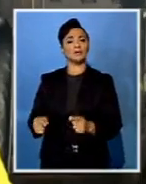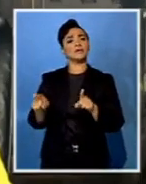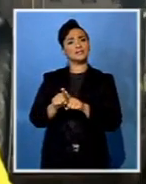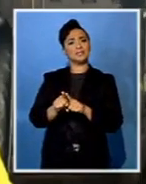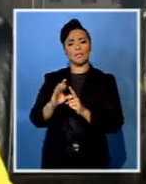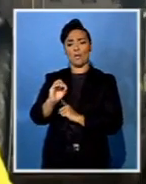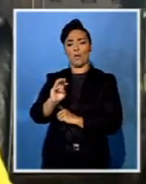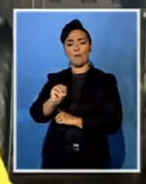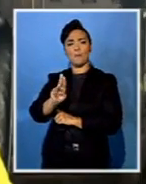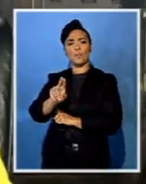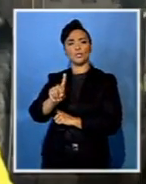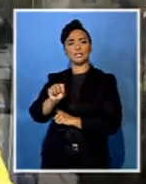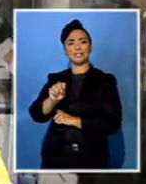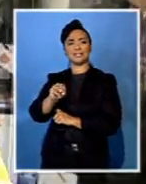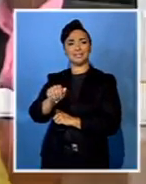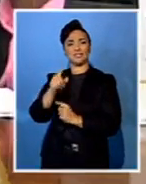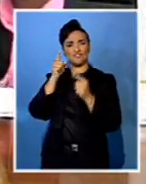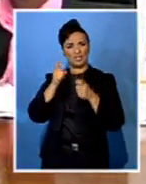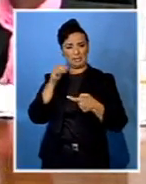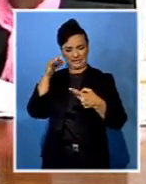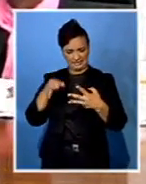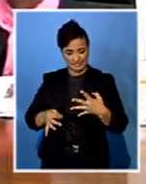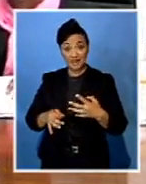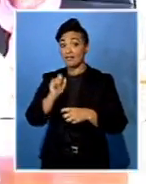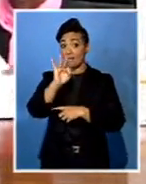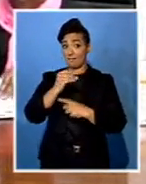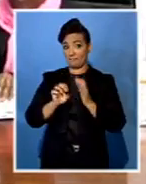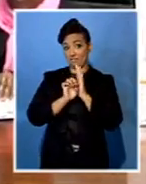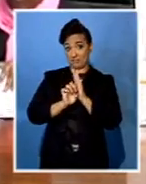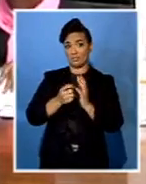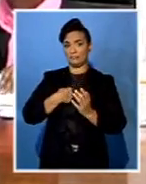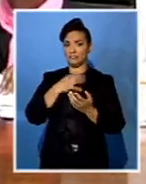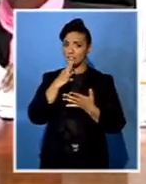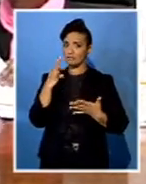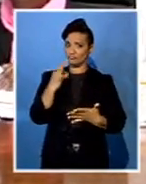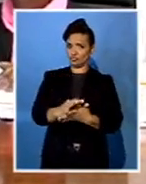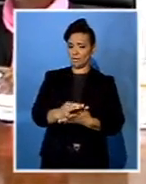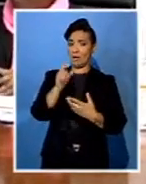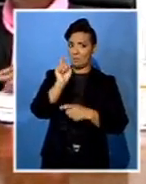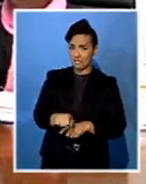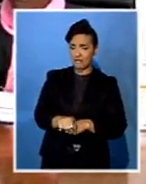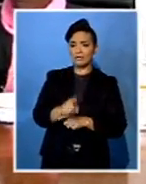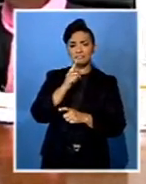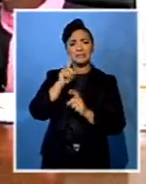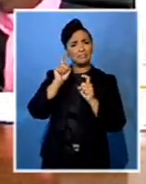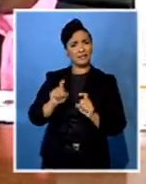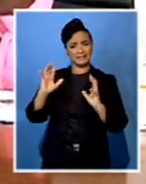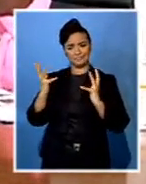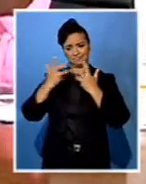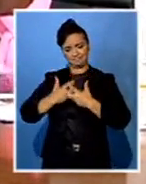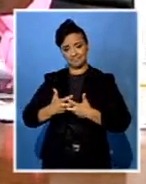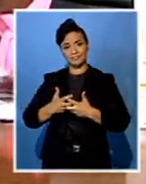Ombudsman principles. When you issue a remedial action which is appropriate, it needs to be efficient, it needs